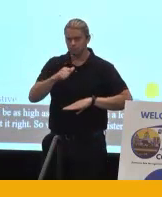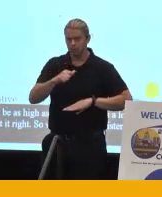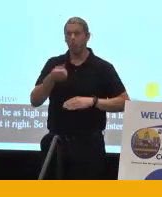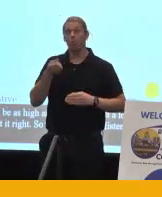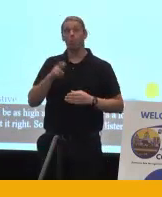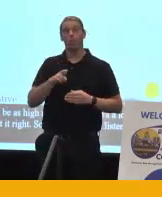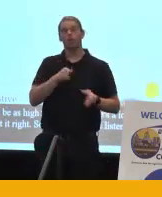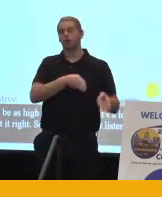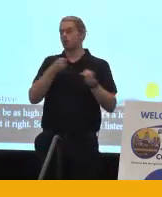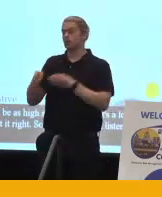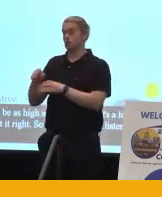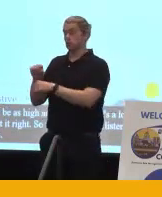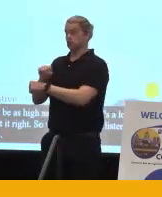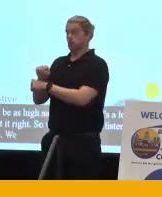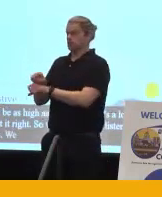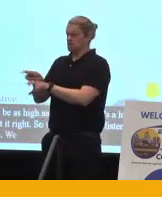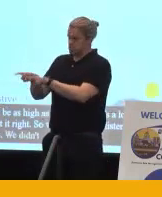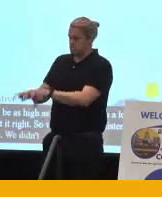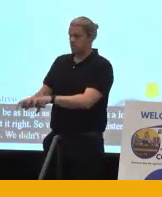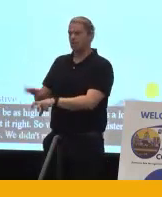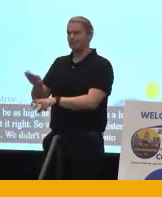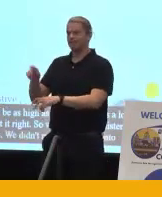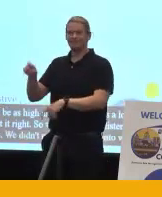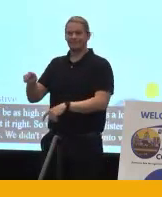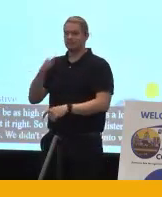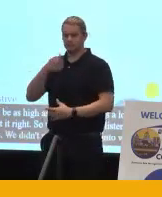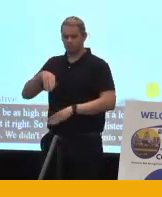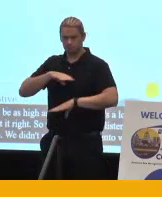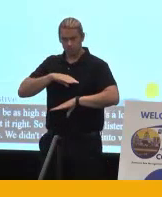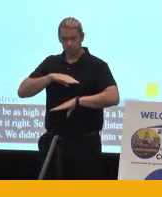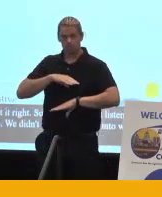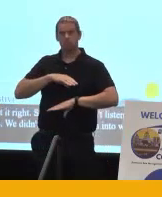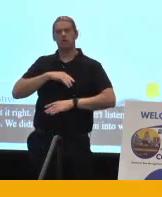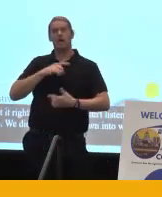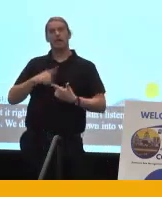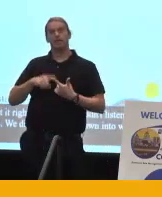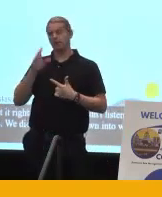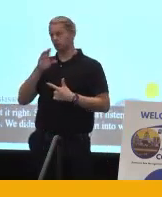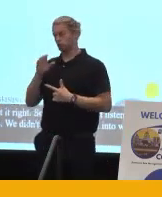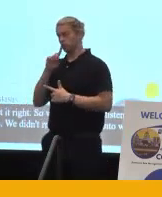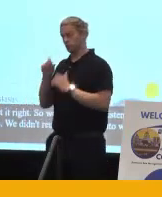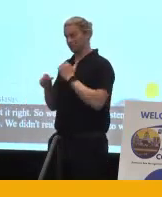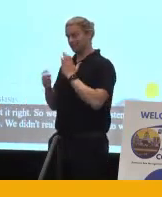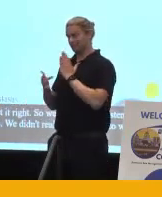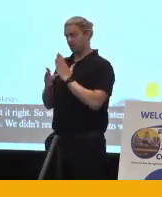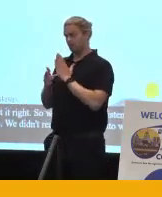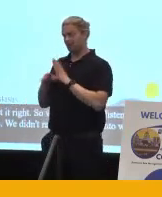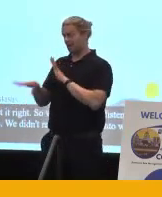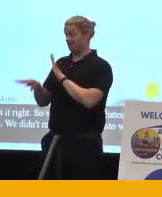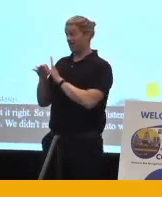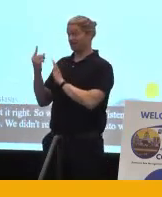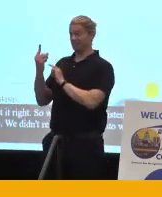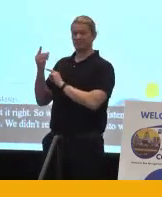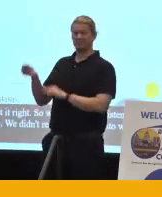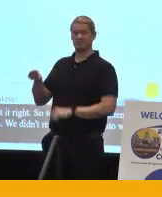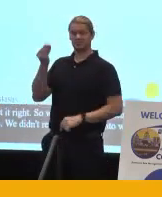into what were the needs of the job. And we didn't then find the right assistive technology to help them be successful. So we